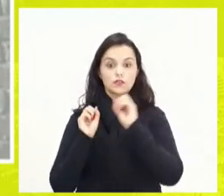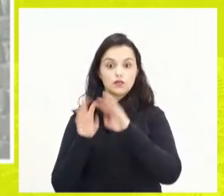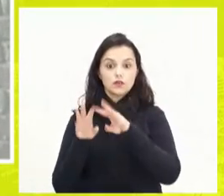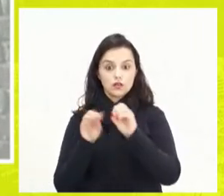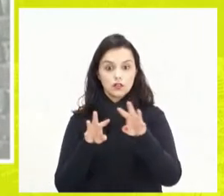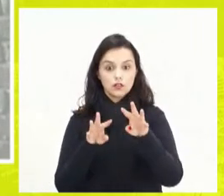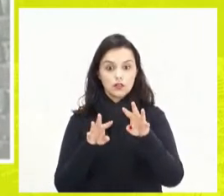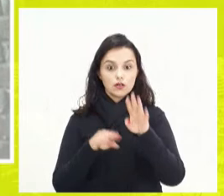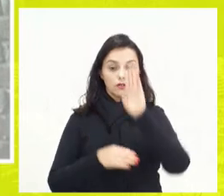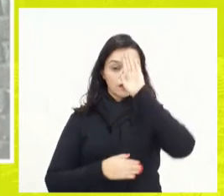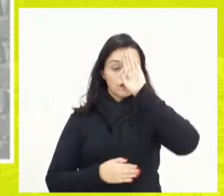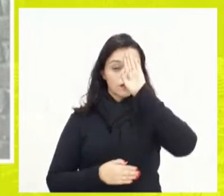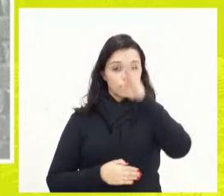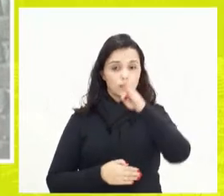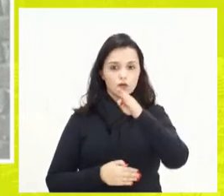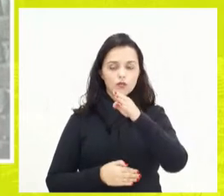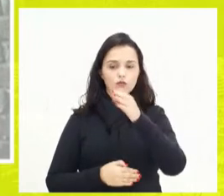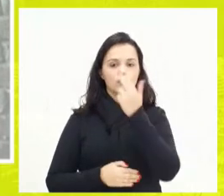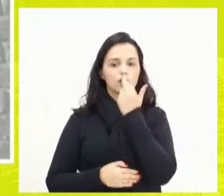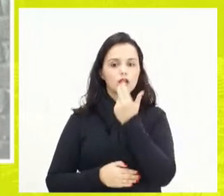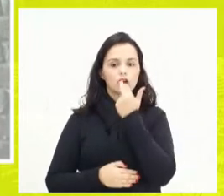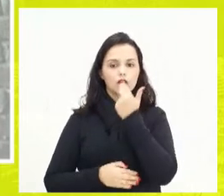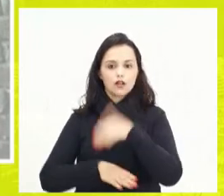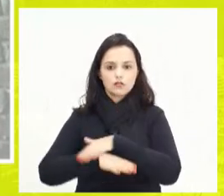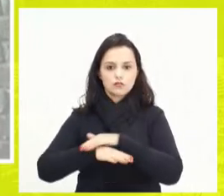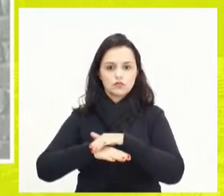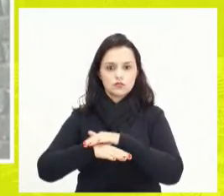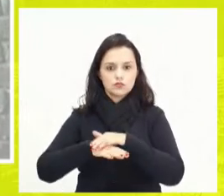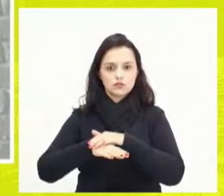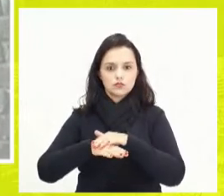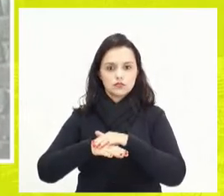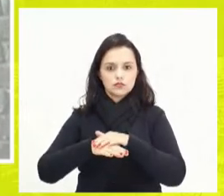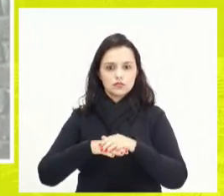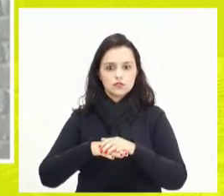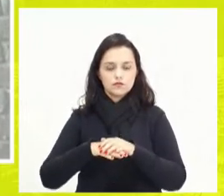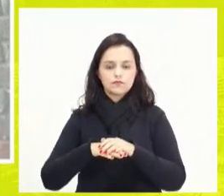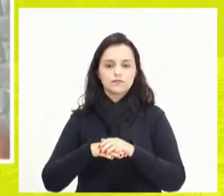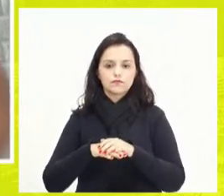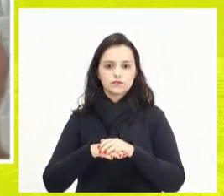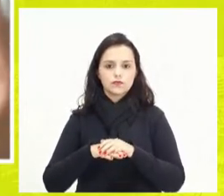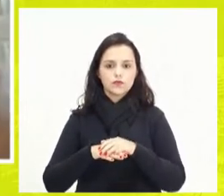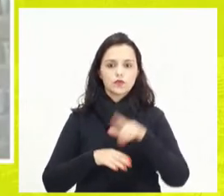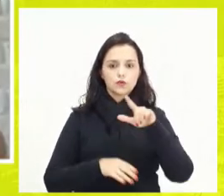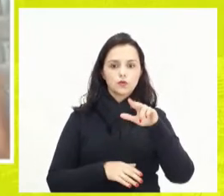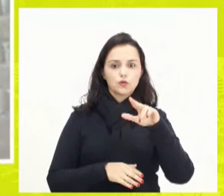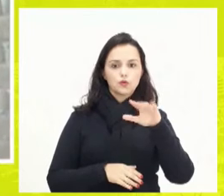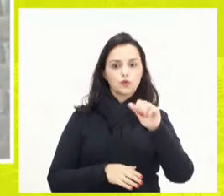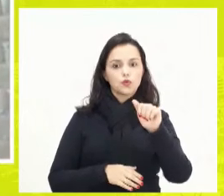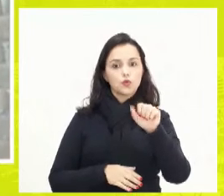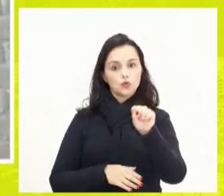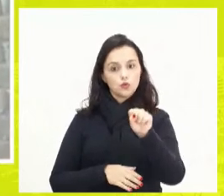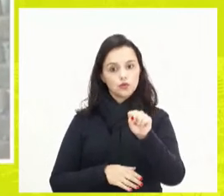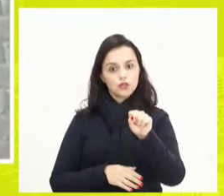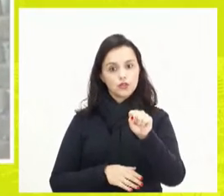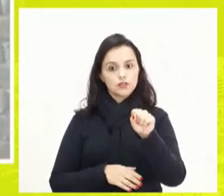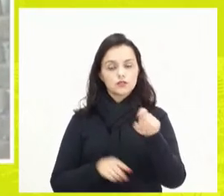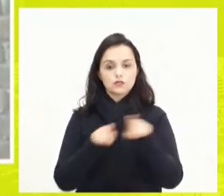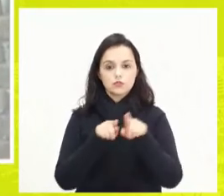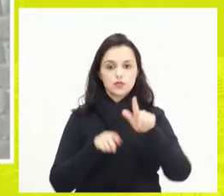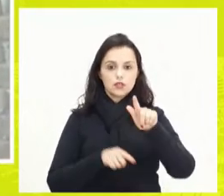key there was a class focused on race lucas and jesus sees